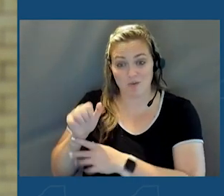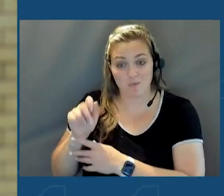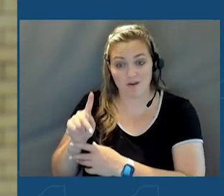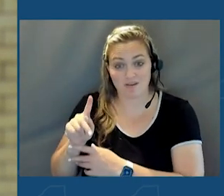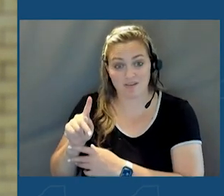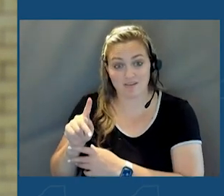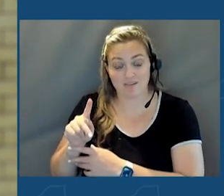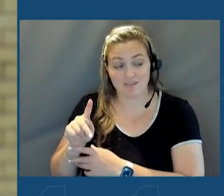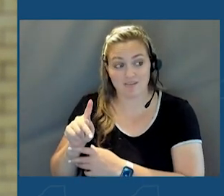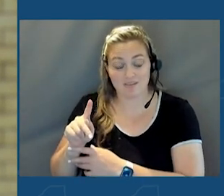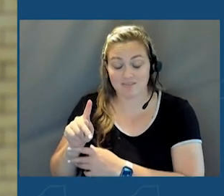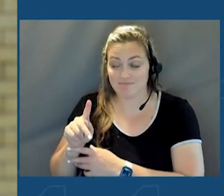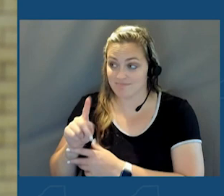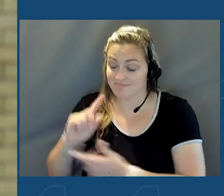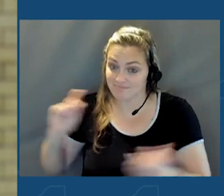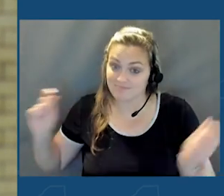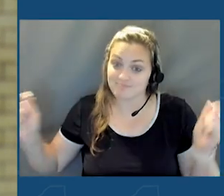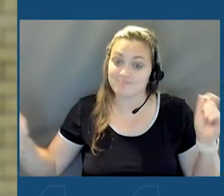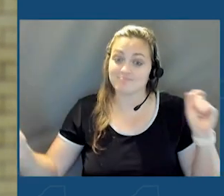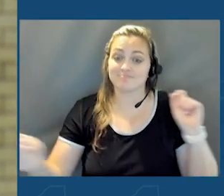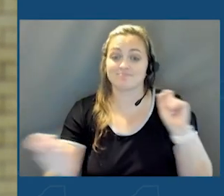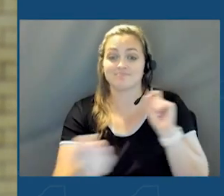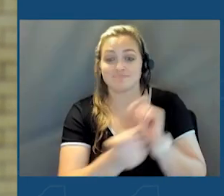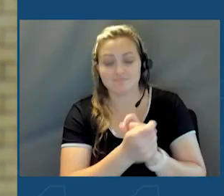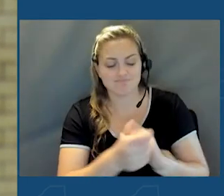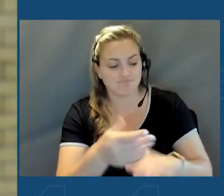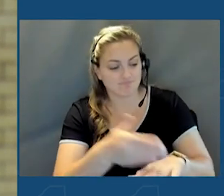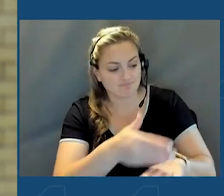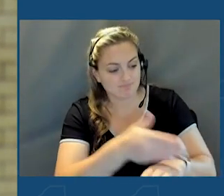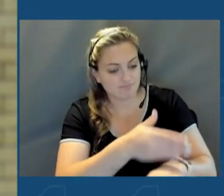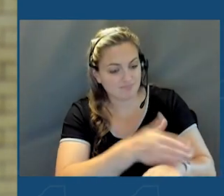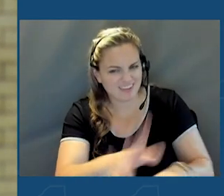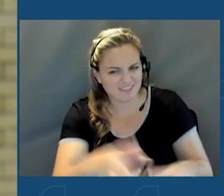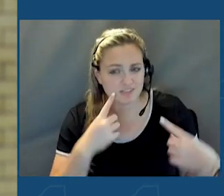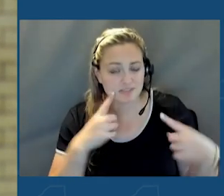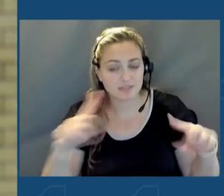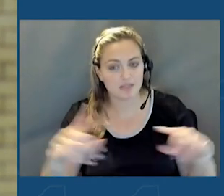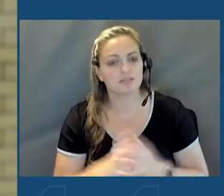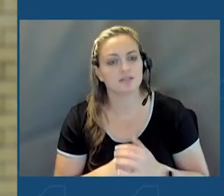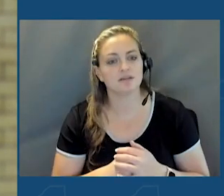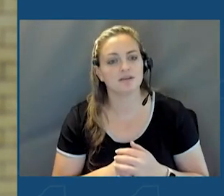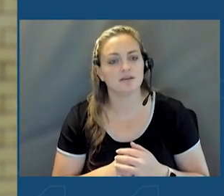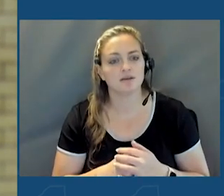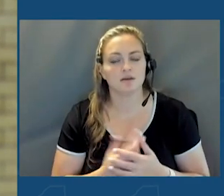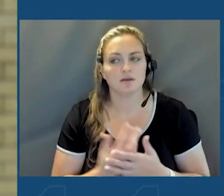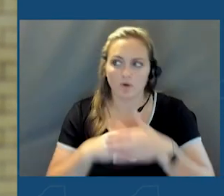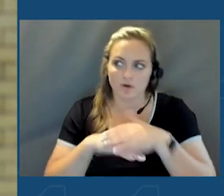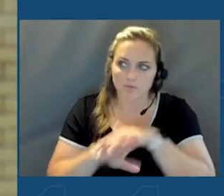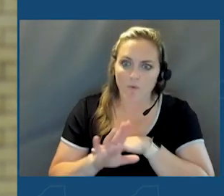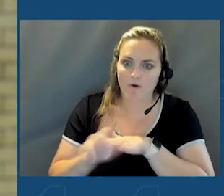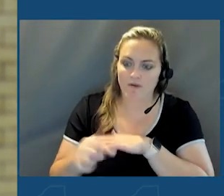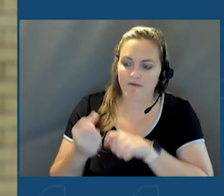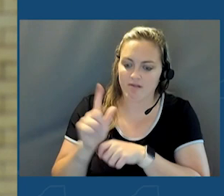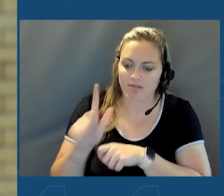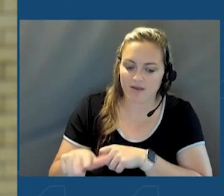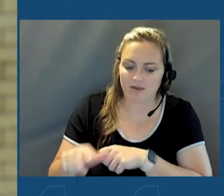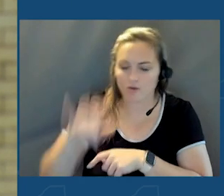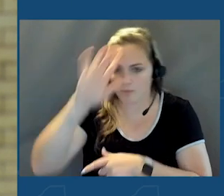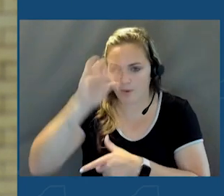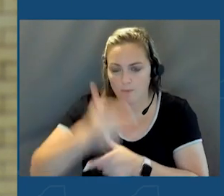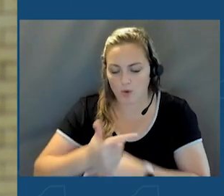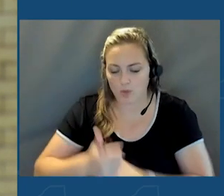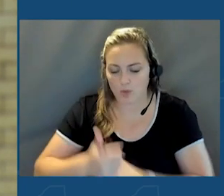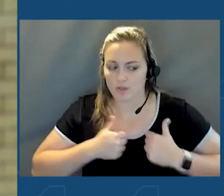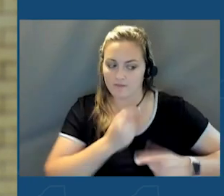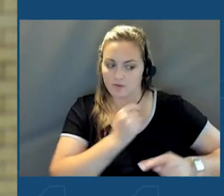They came a long way. There was always a progression of their success. Because then when I came a year later, my brother lived in a little trailer park. I came a year